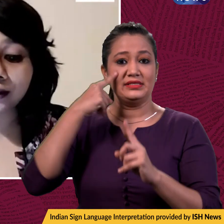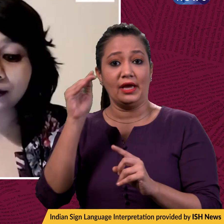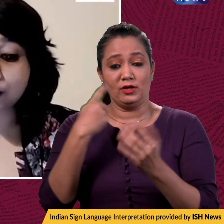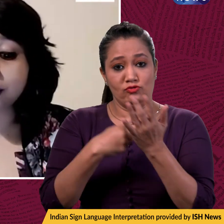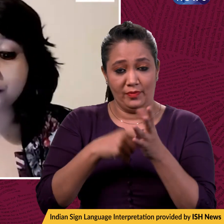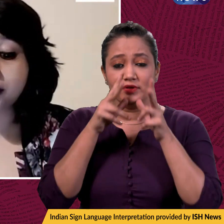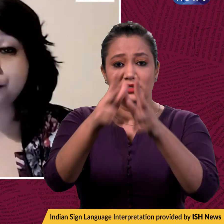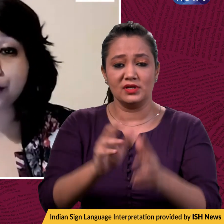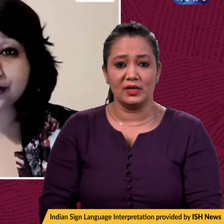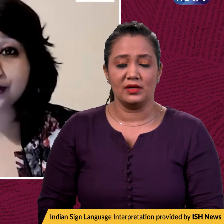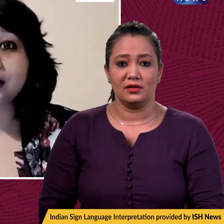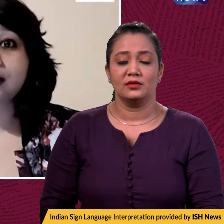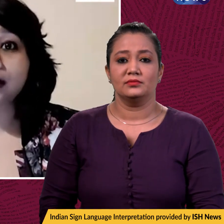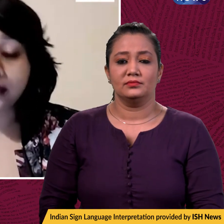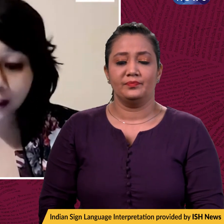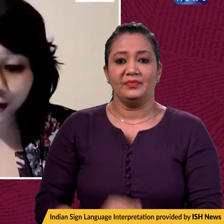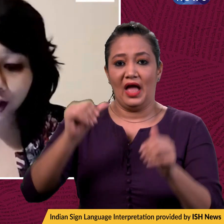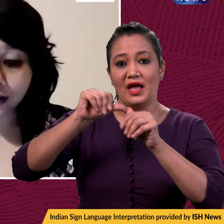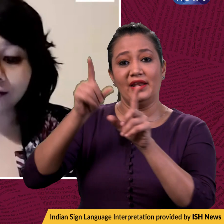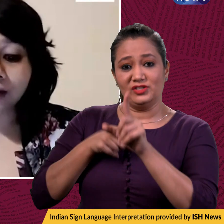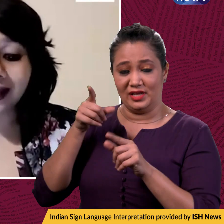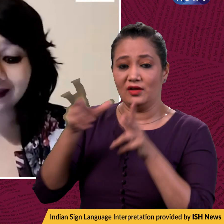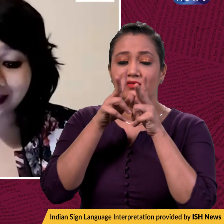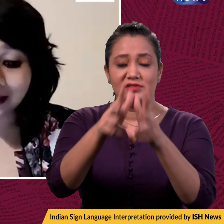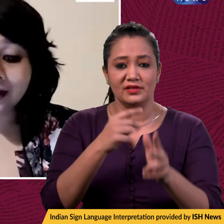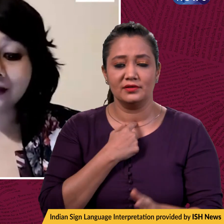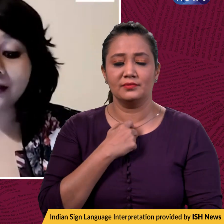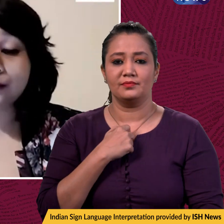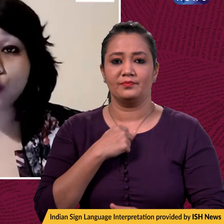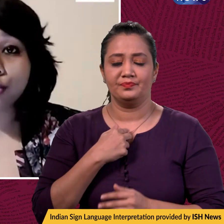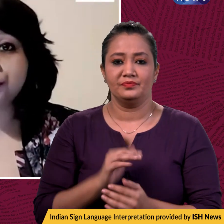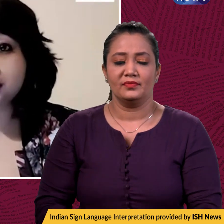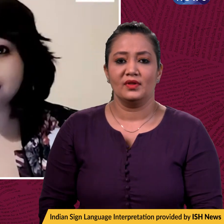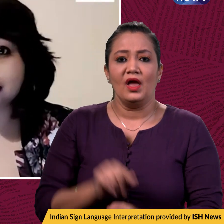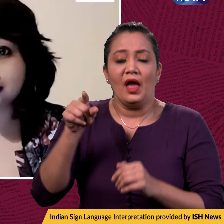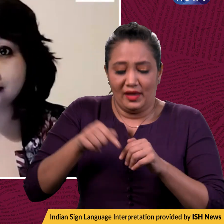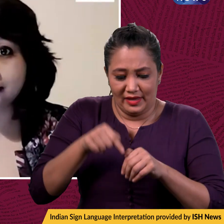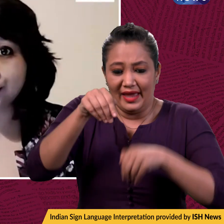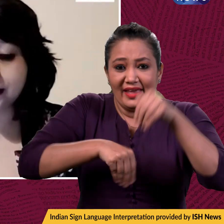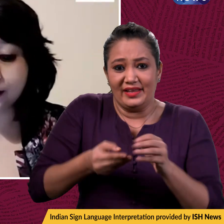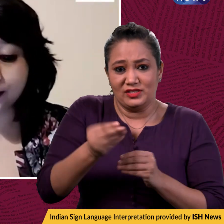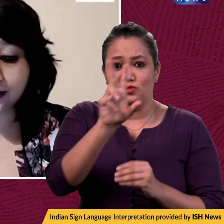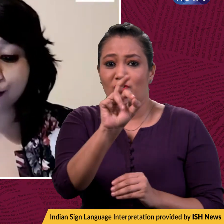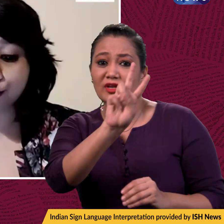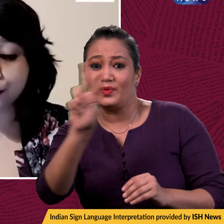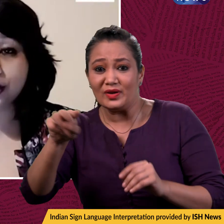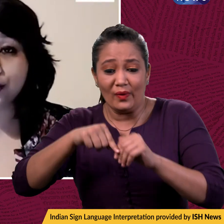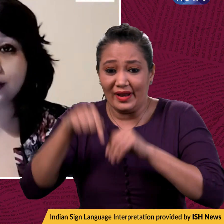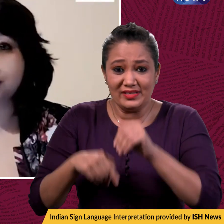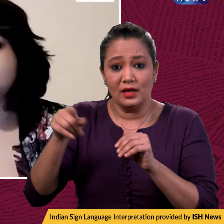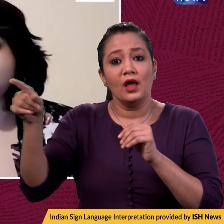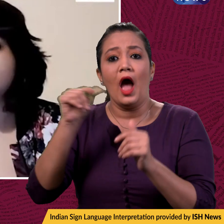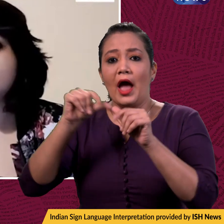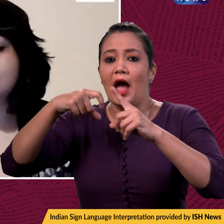which has said that Samajwadi Party President Akhilesh Yadav has said that he won't be contesting the 2022 Uttar